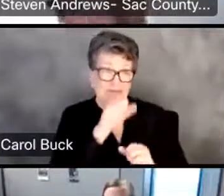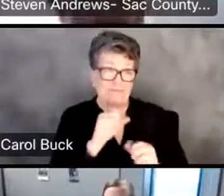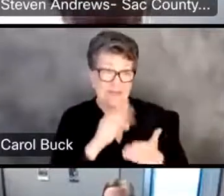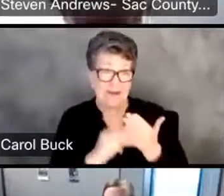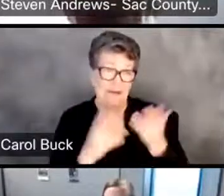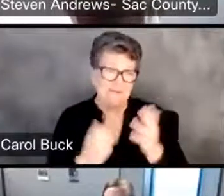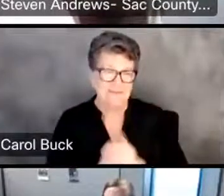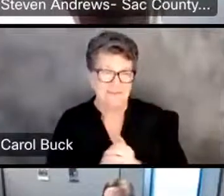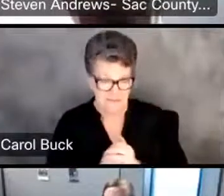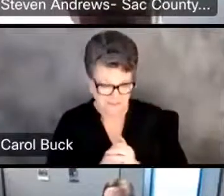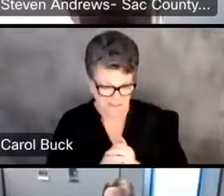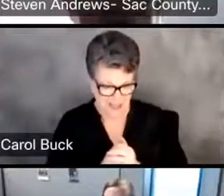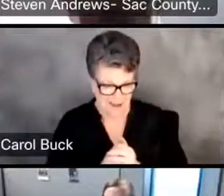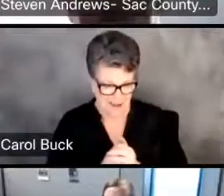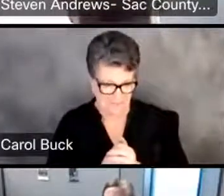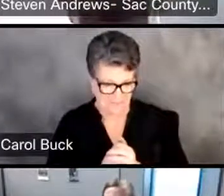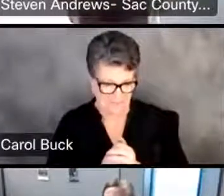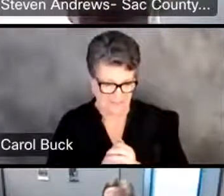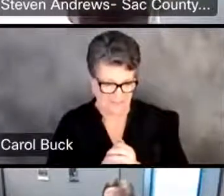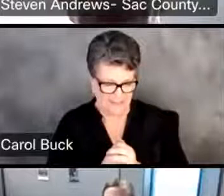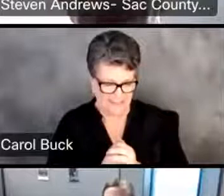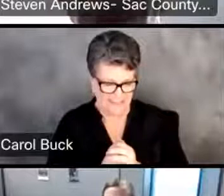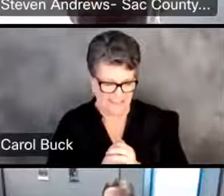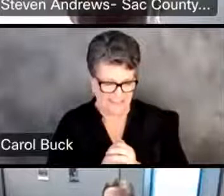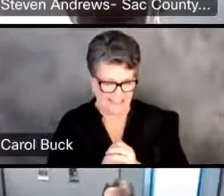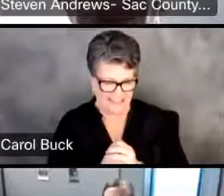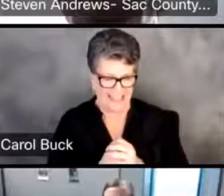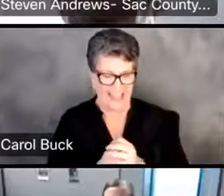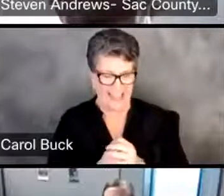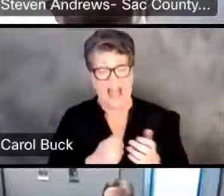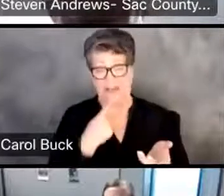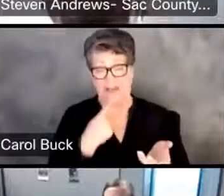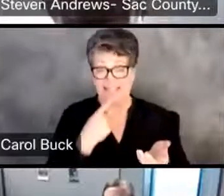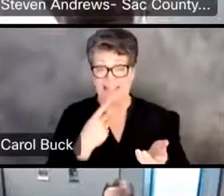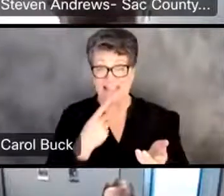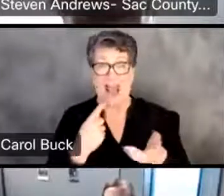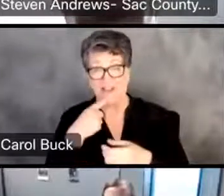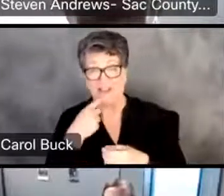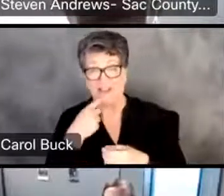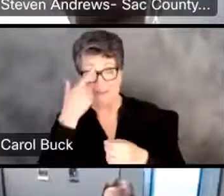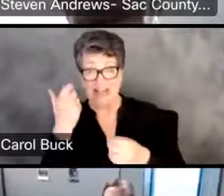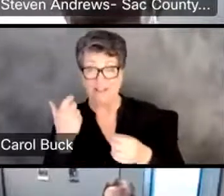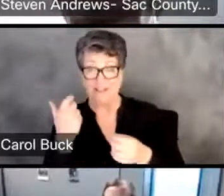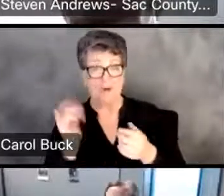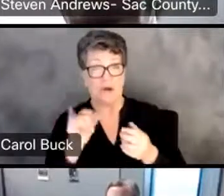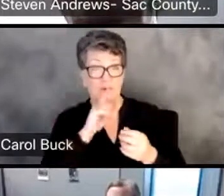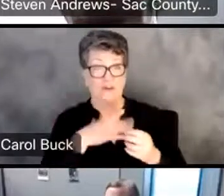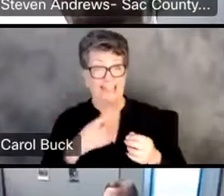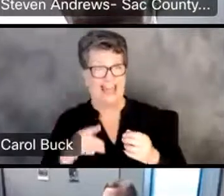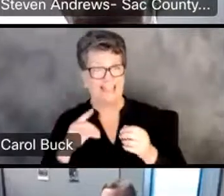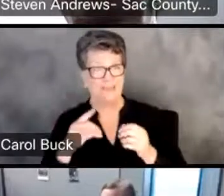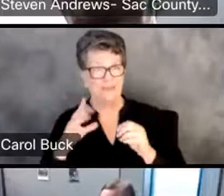So if you guys have any questions, I thought you were going to say because we really like, I'm sorry, I thought you were going to say because we also really like to talk.